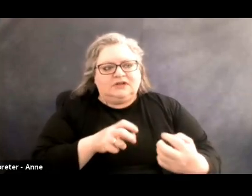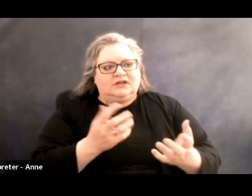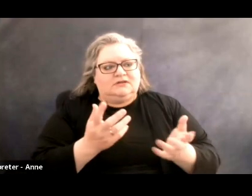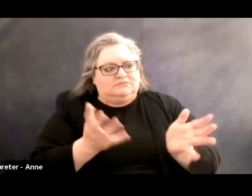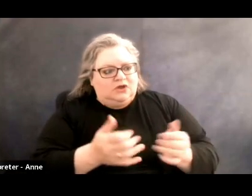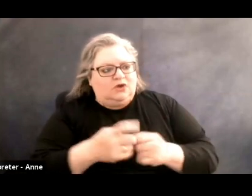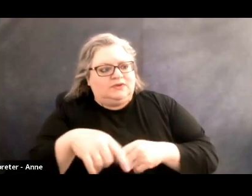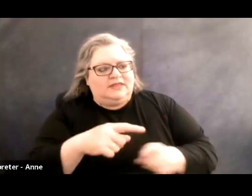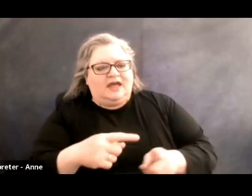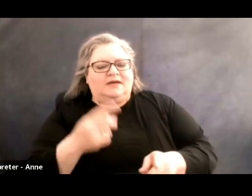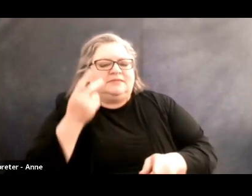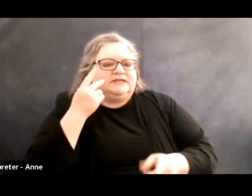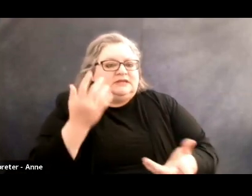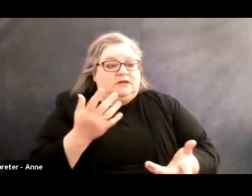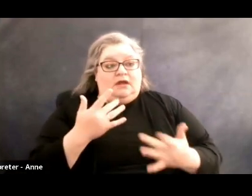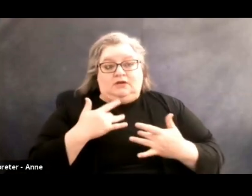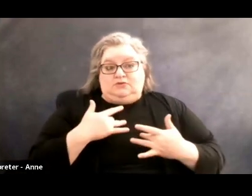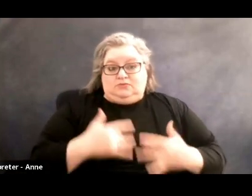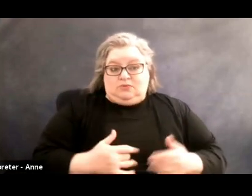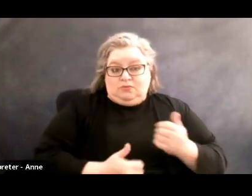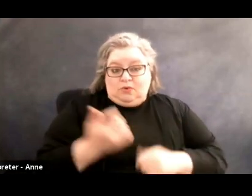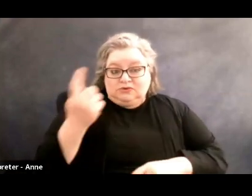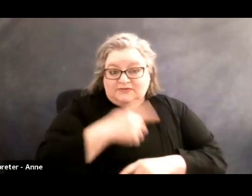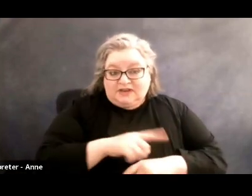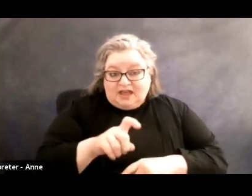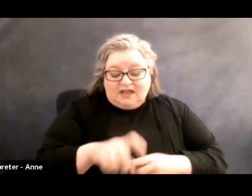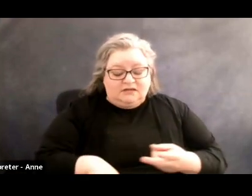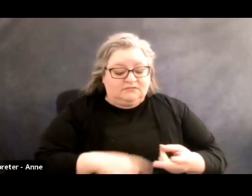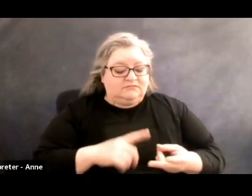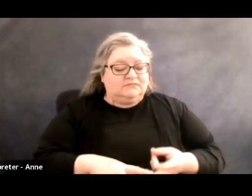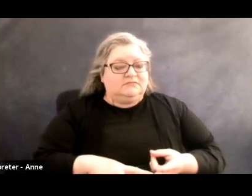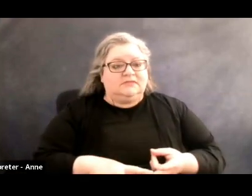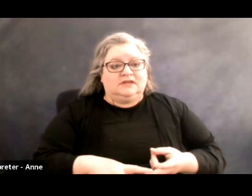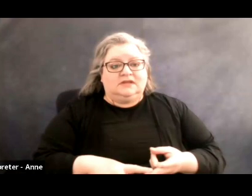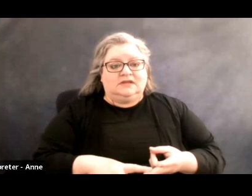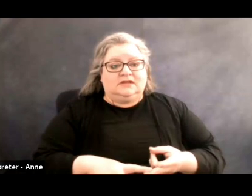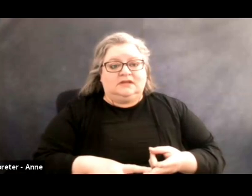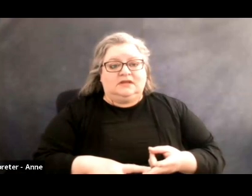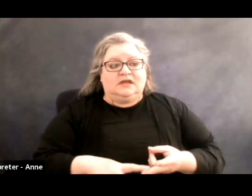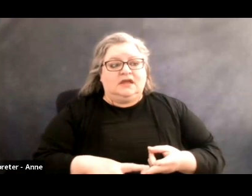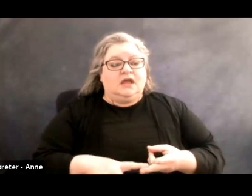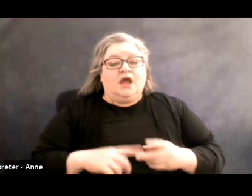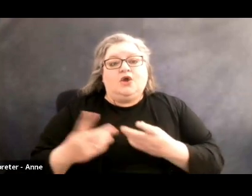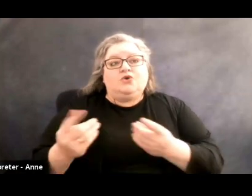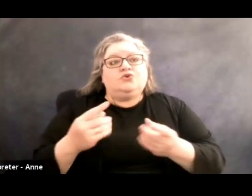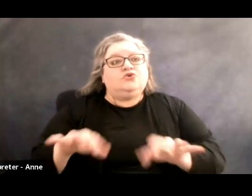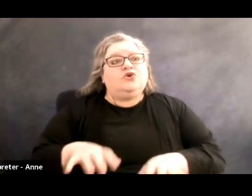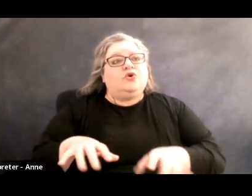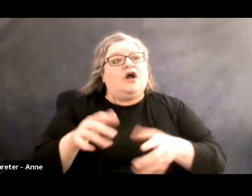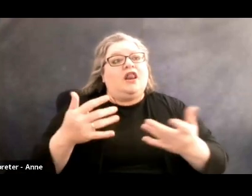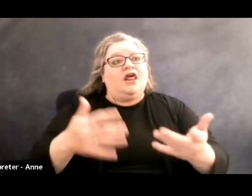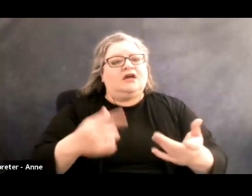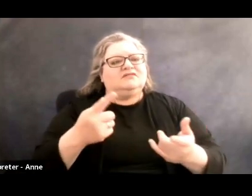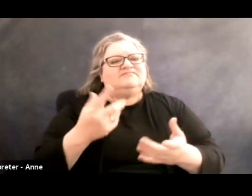if they've depressed most of the day, if they have lost pleasure in doing things that they've done from day